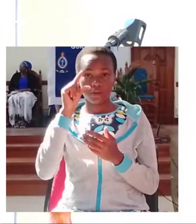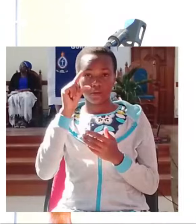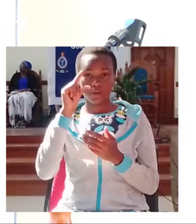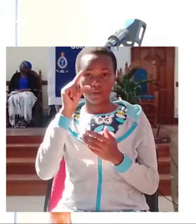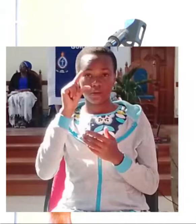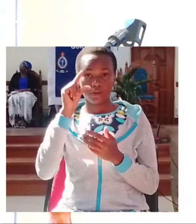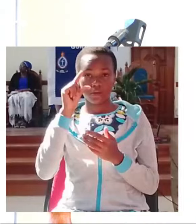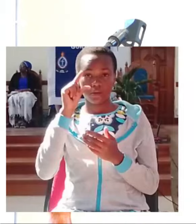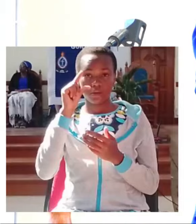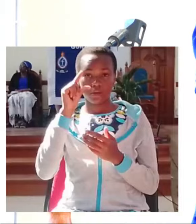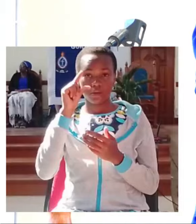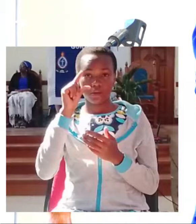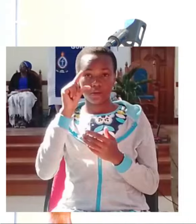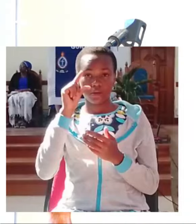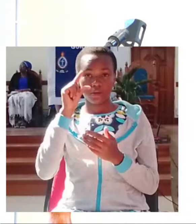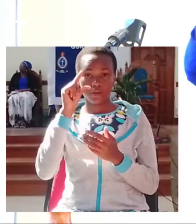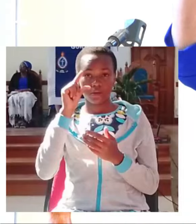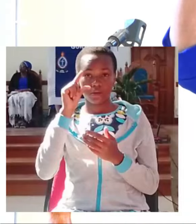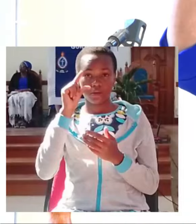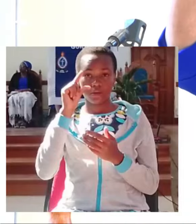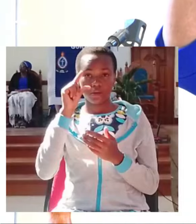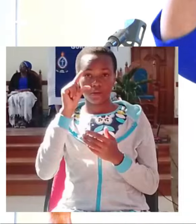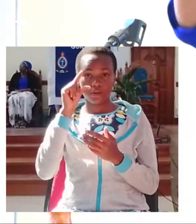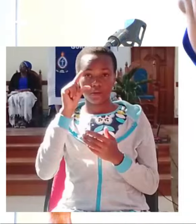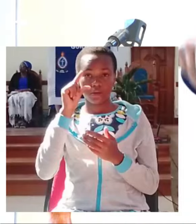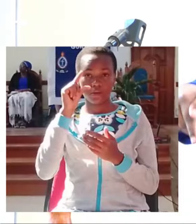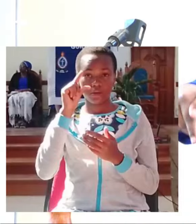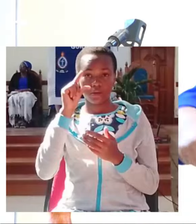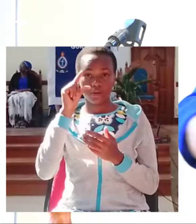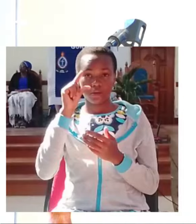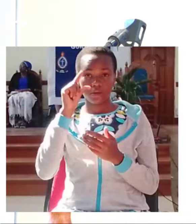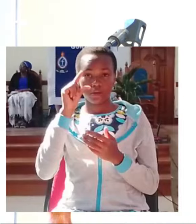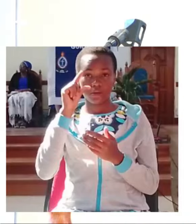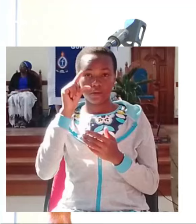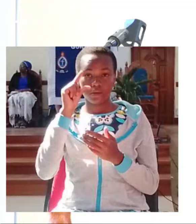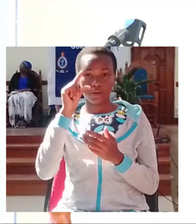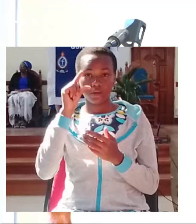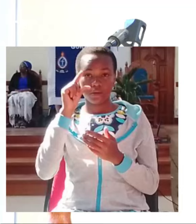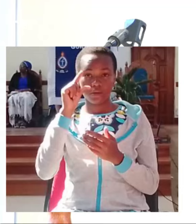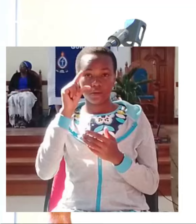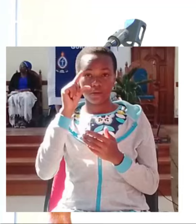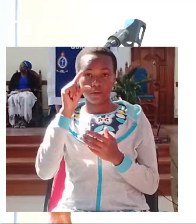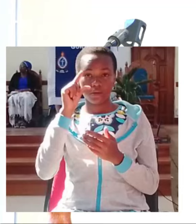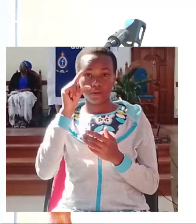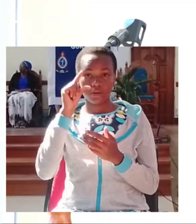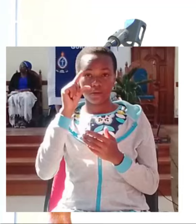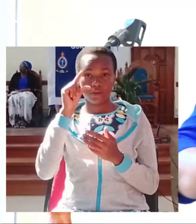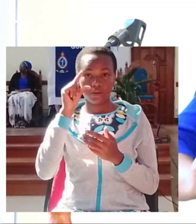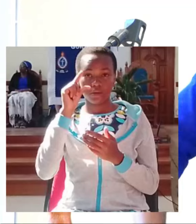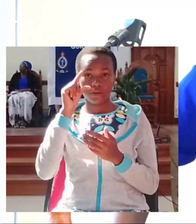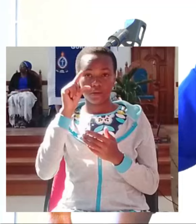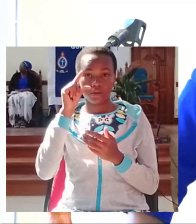fly whisk, akifukuza imaginary flies that may come to contaminate the incarnated